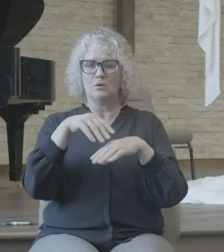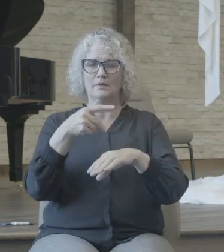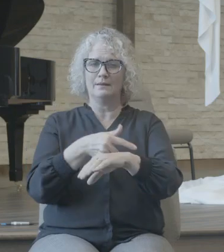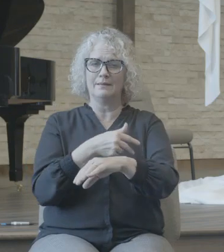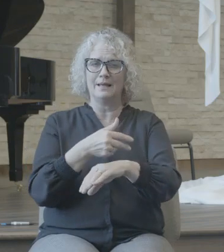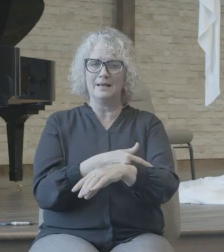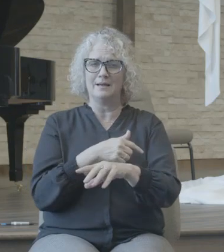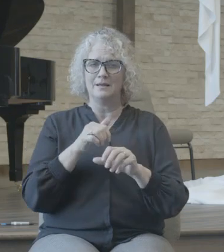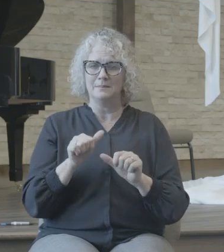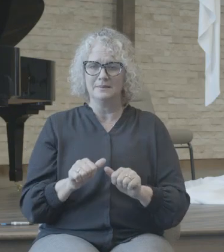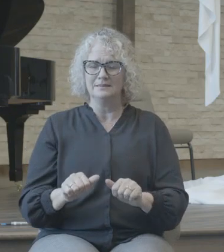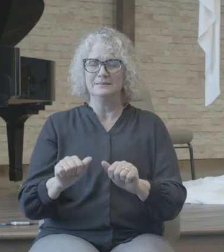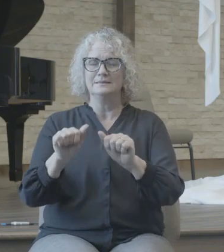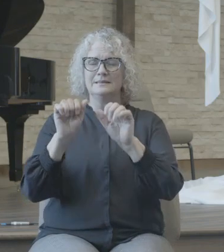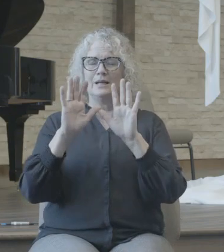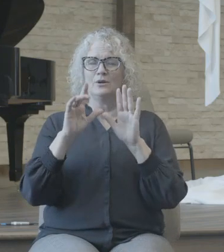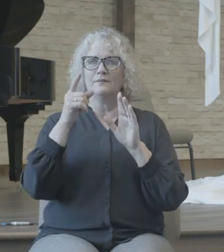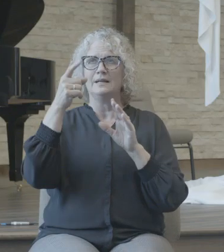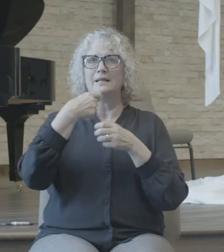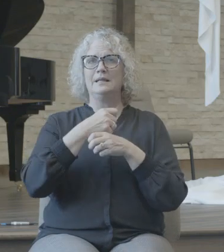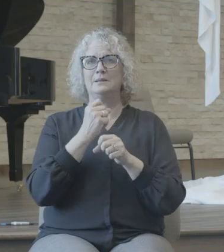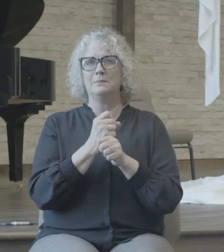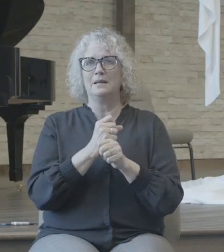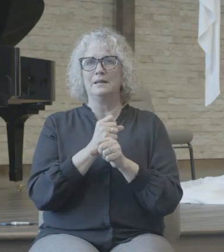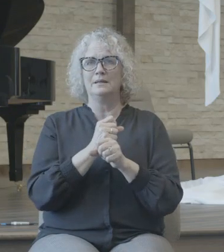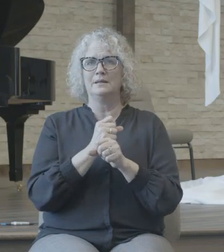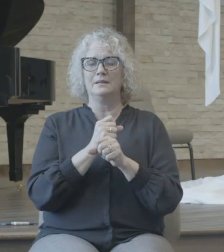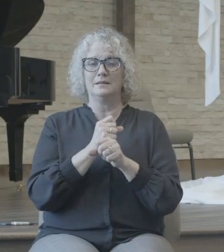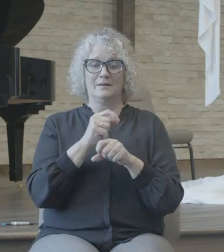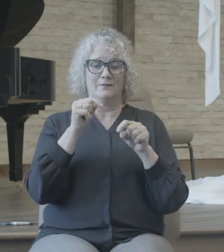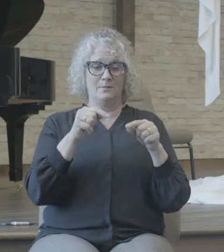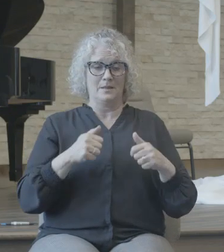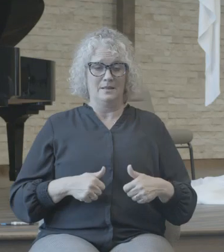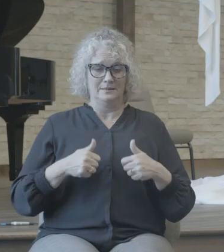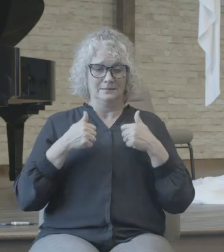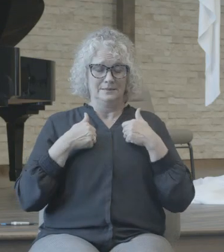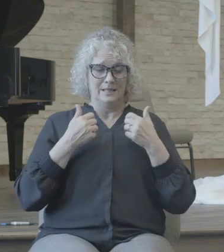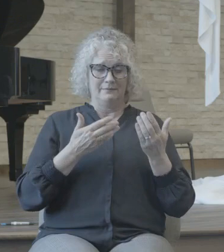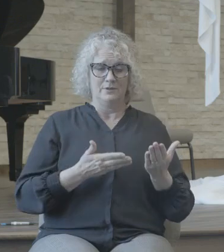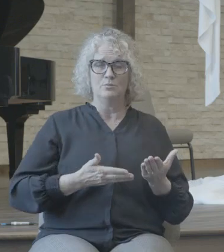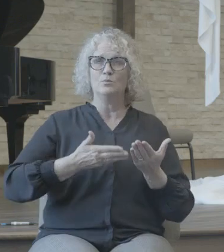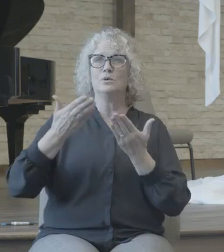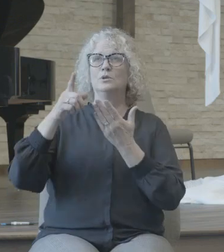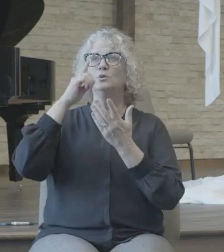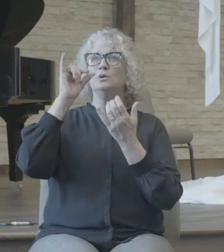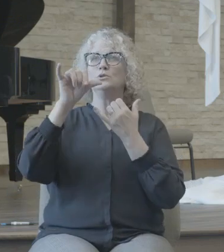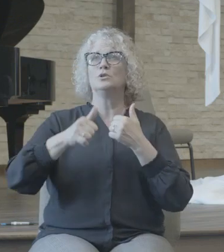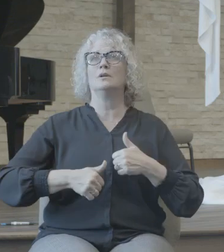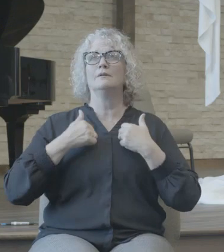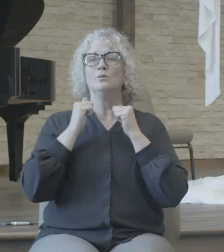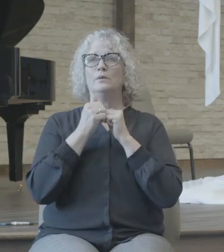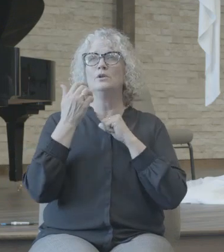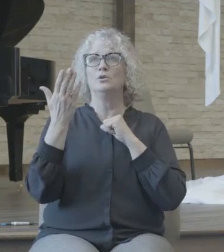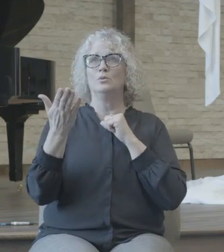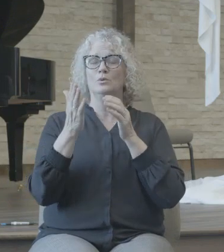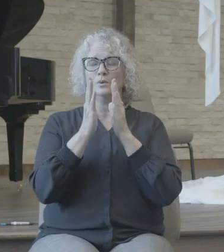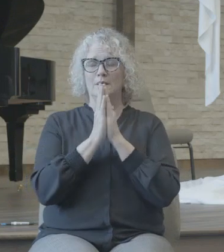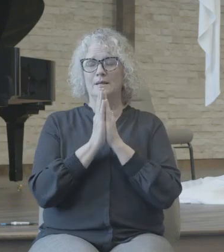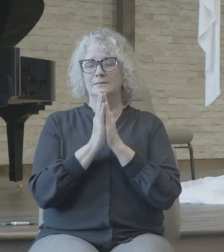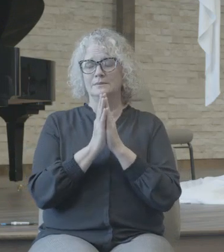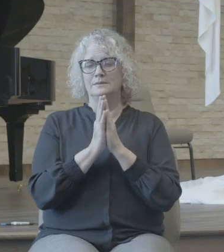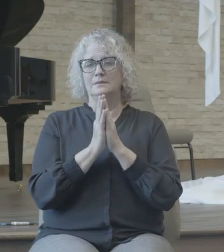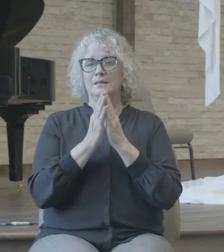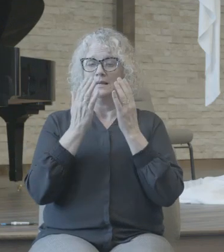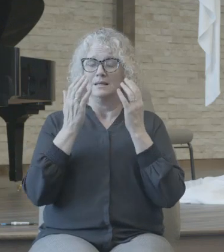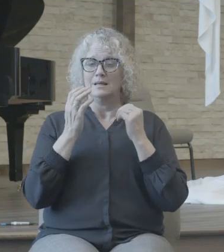the sacrifice he has made for her, and bring her from this life to eternal life with you. We ask that you would be